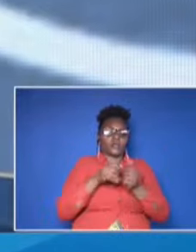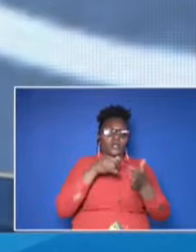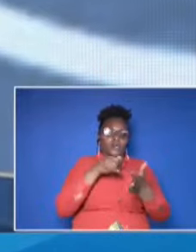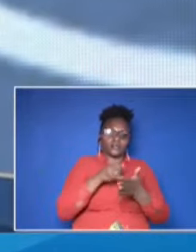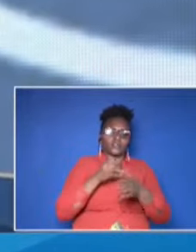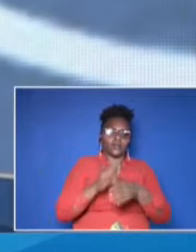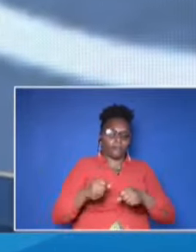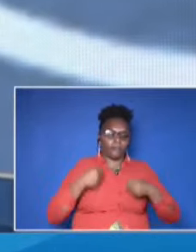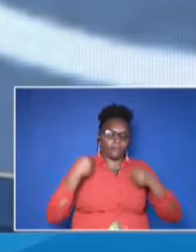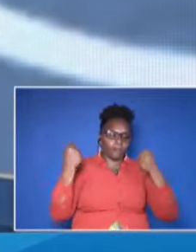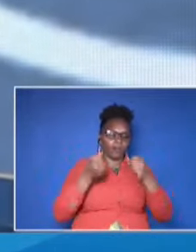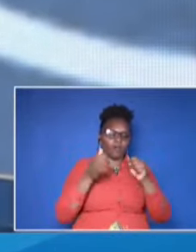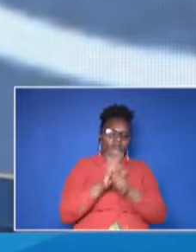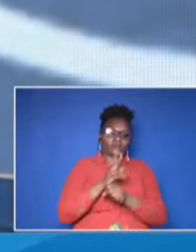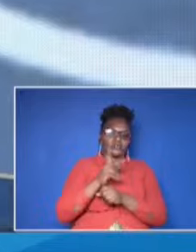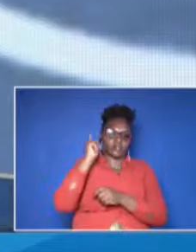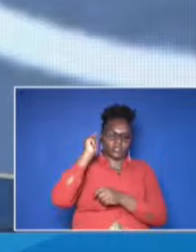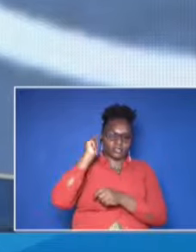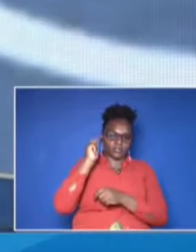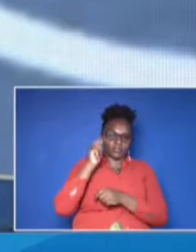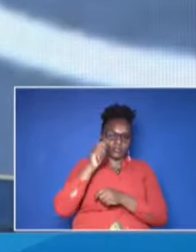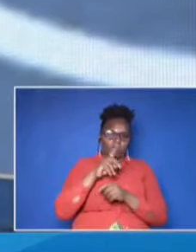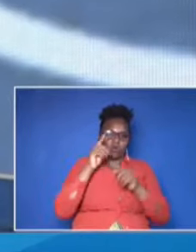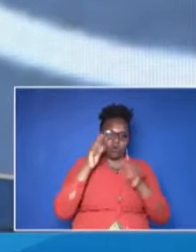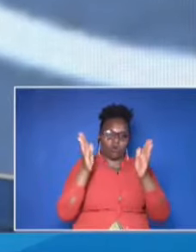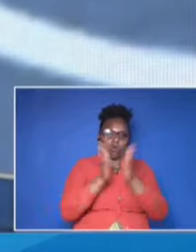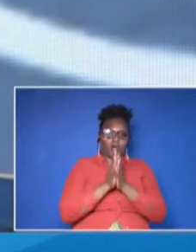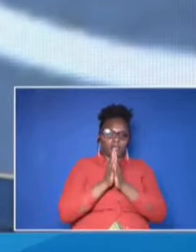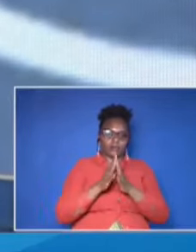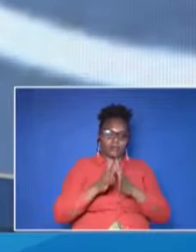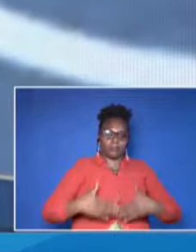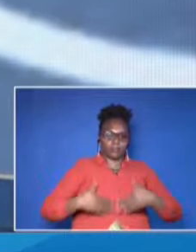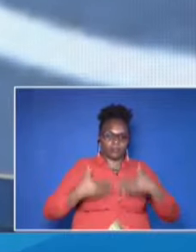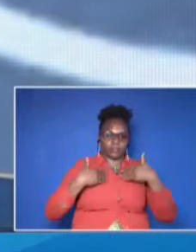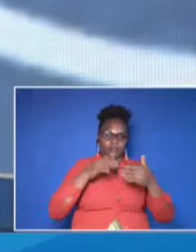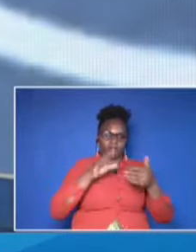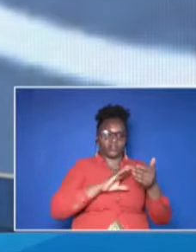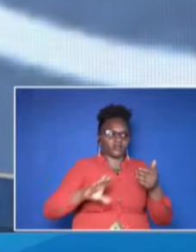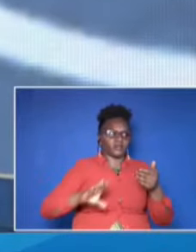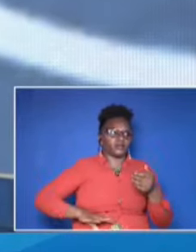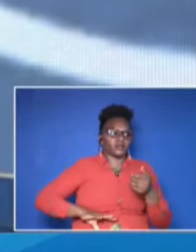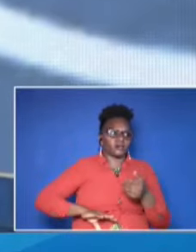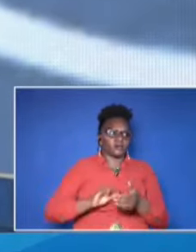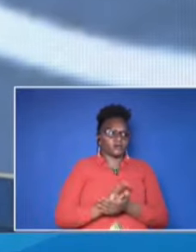it is a powerful testimony of the Oneness of the body of